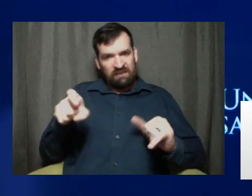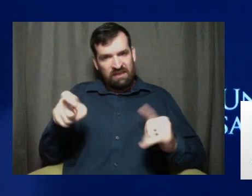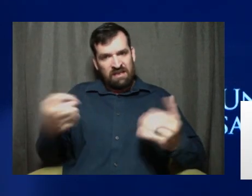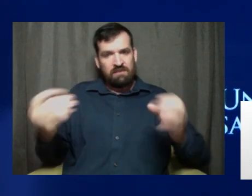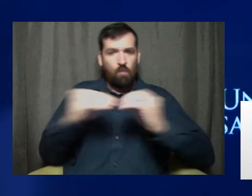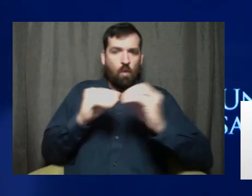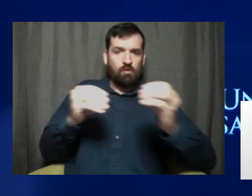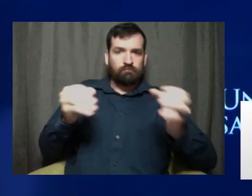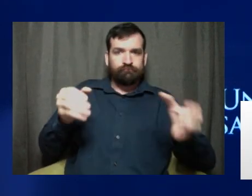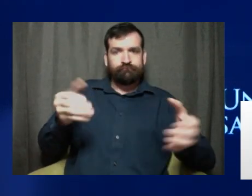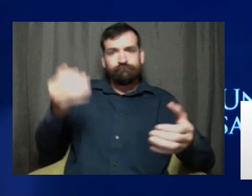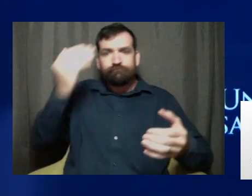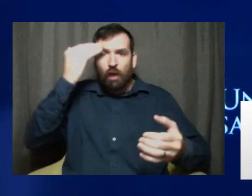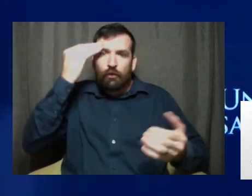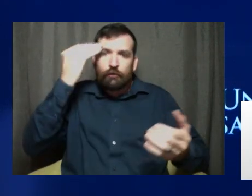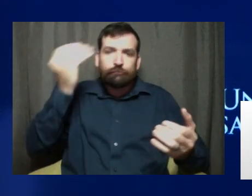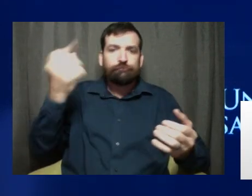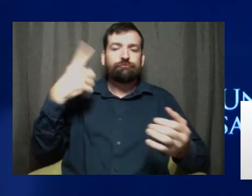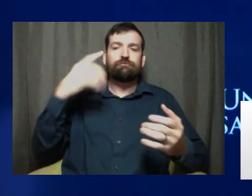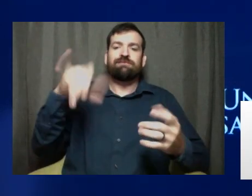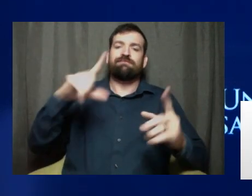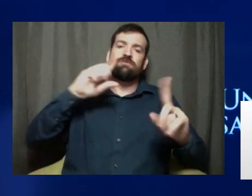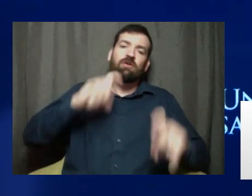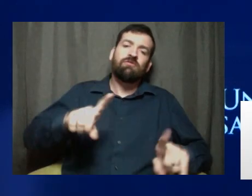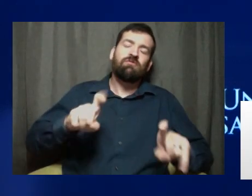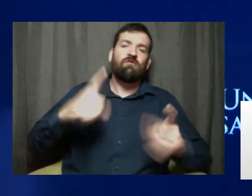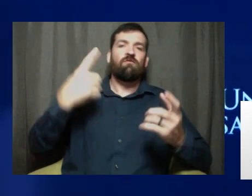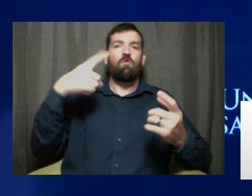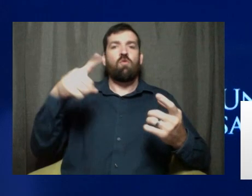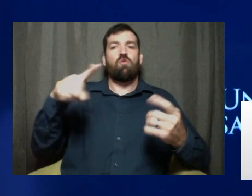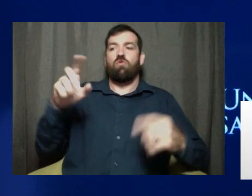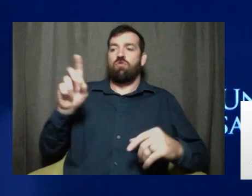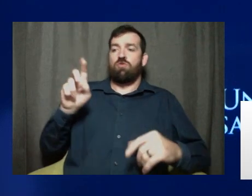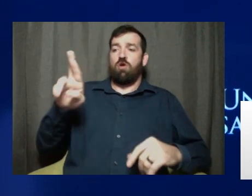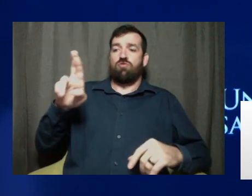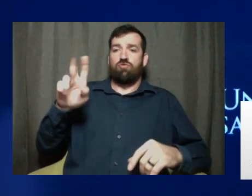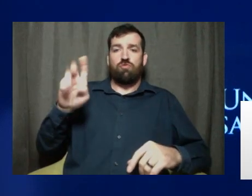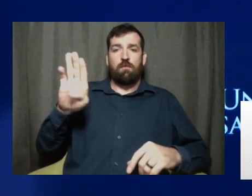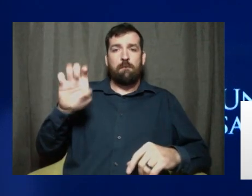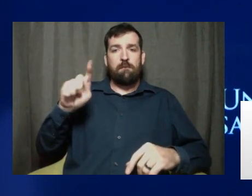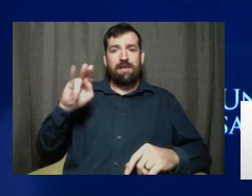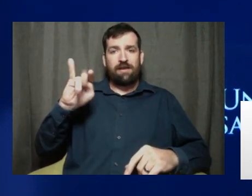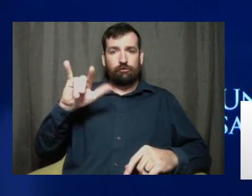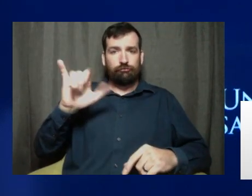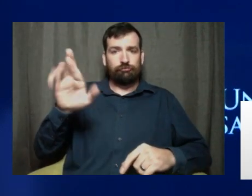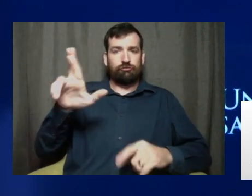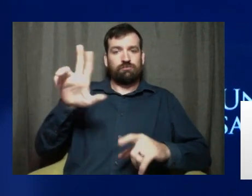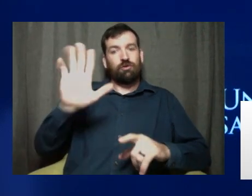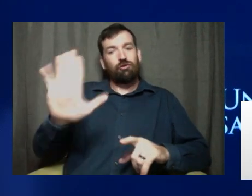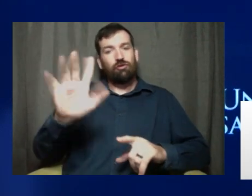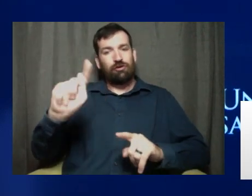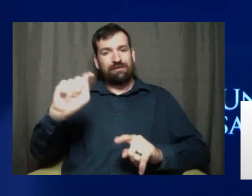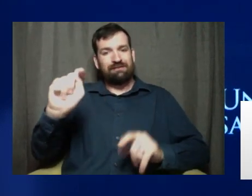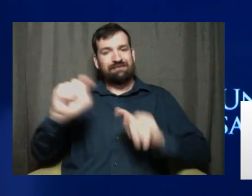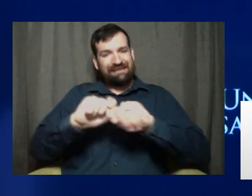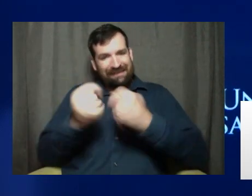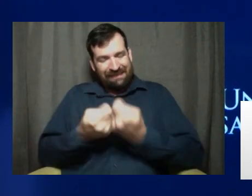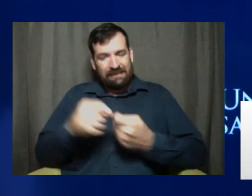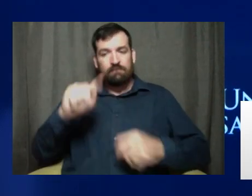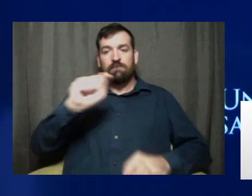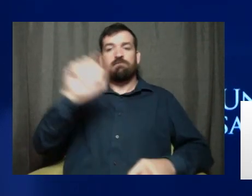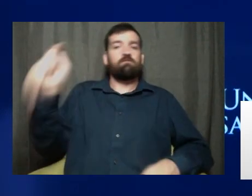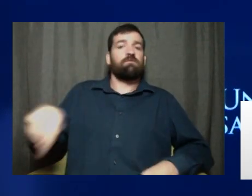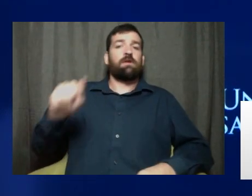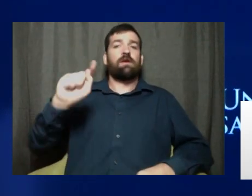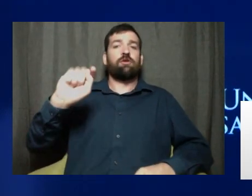of this test is needed. I know Dr. Bettinger and her team in Topeka can make sure they reach out, provide specific education